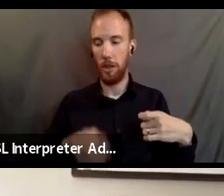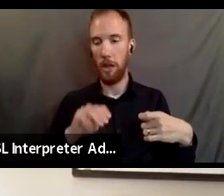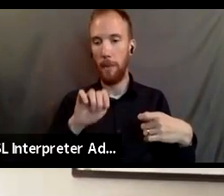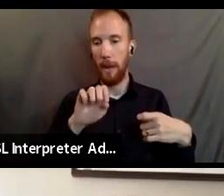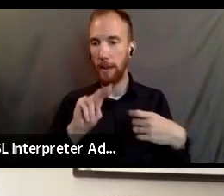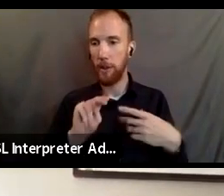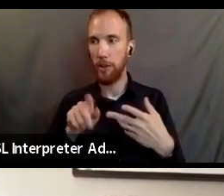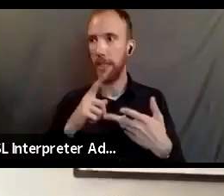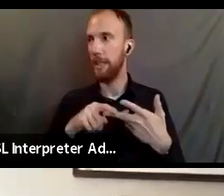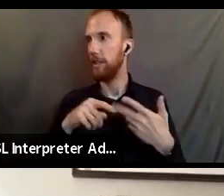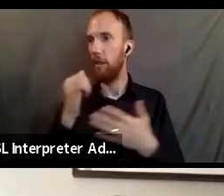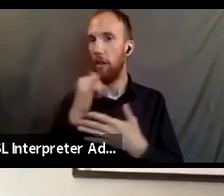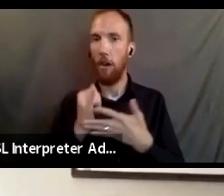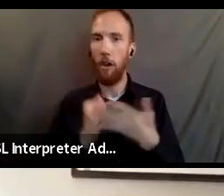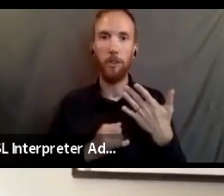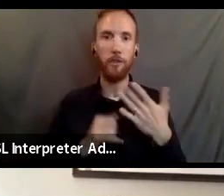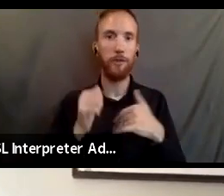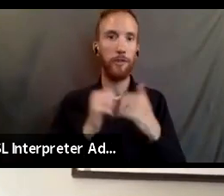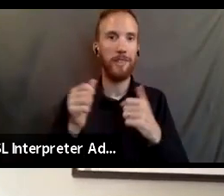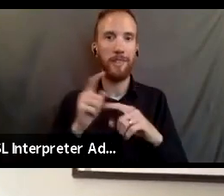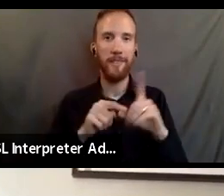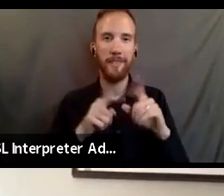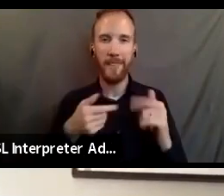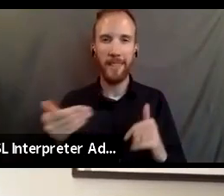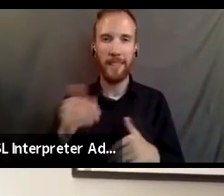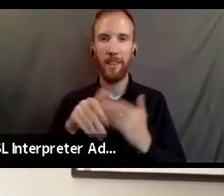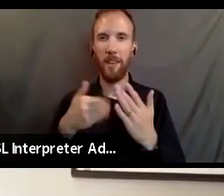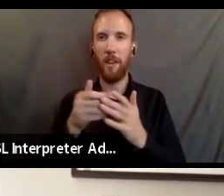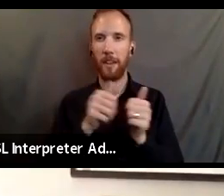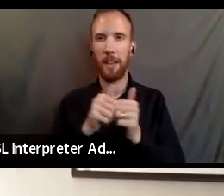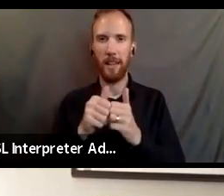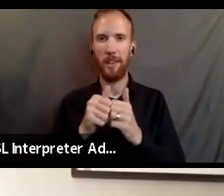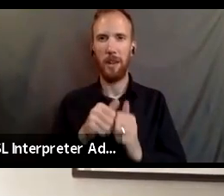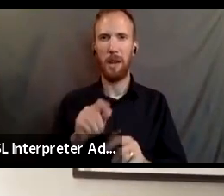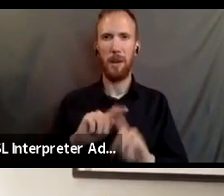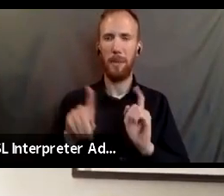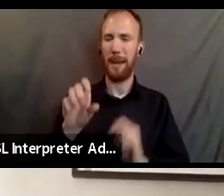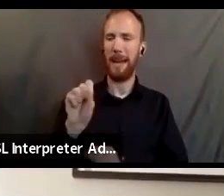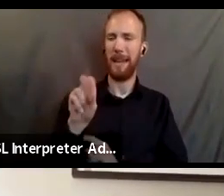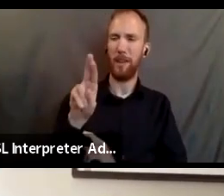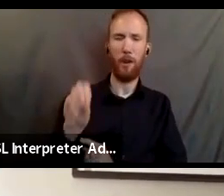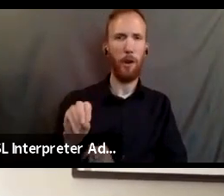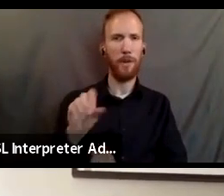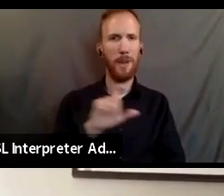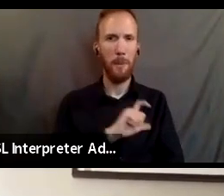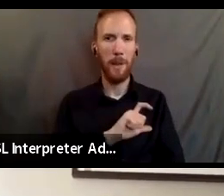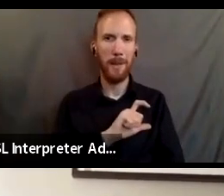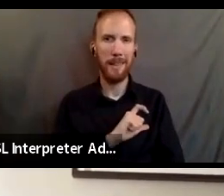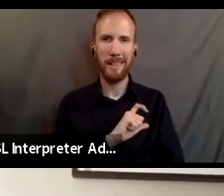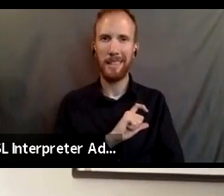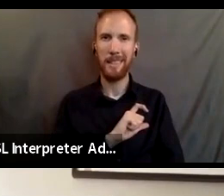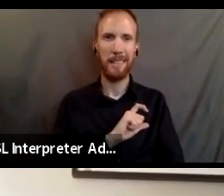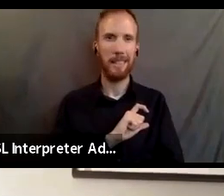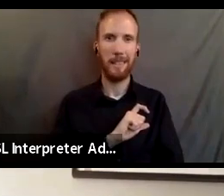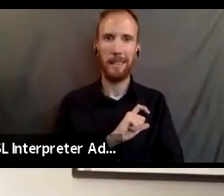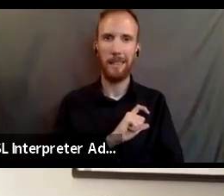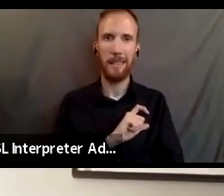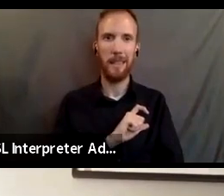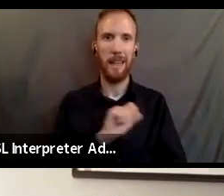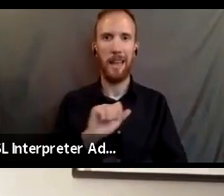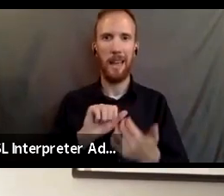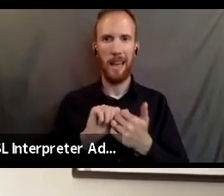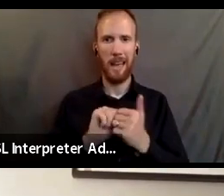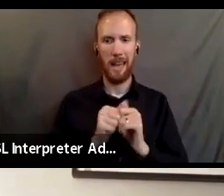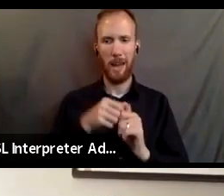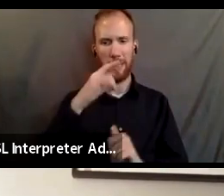and culture but yet what brief deliver sros police repression power kids are going to feel loved in